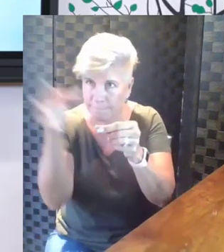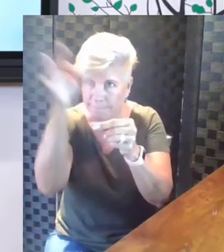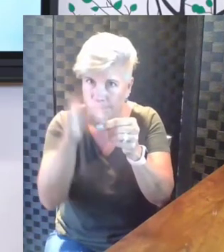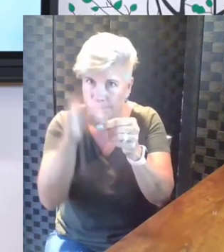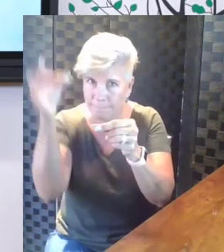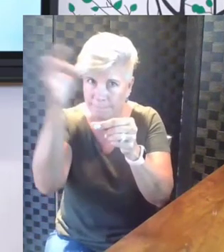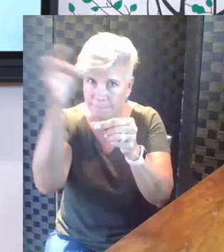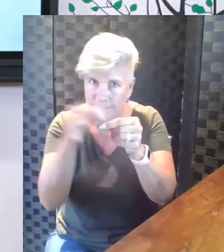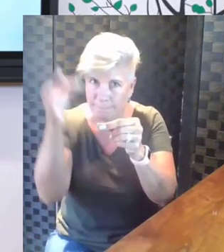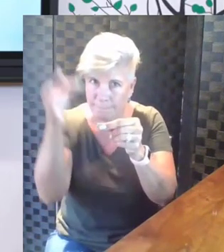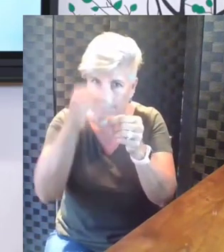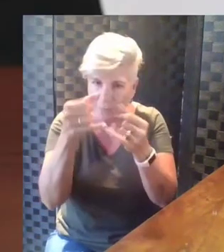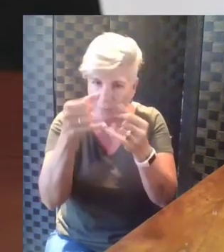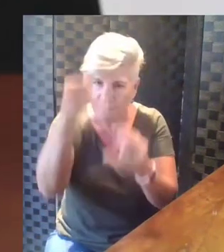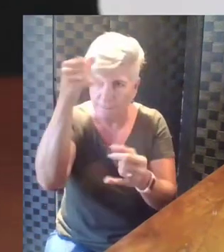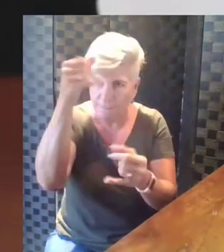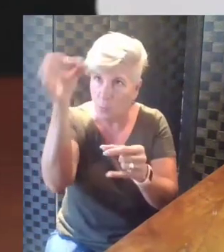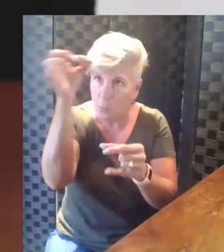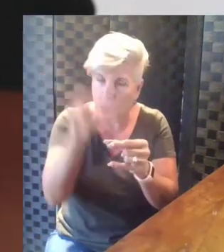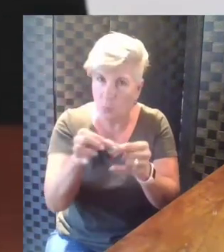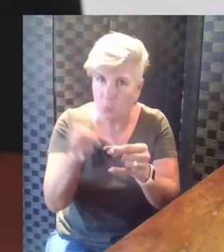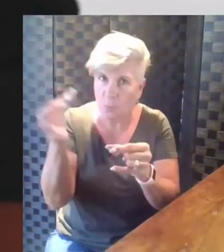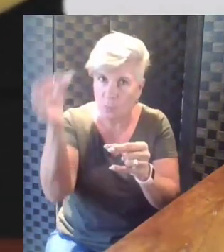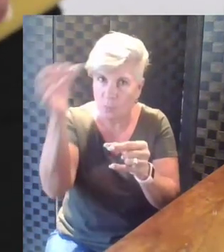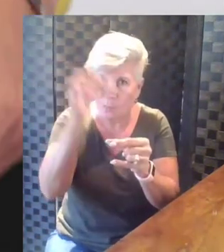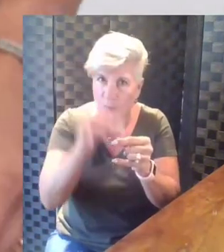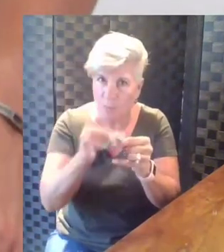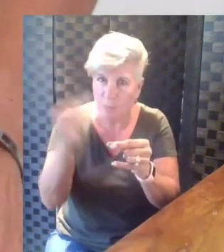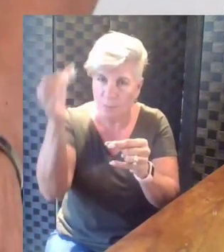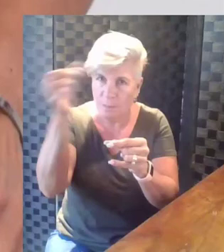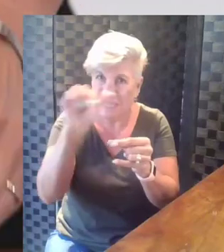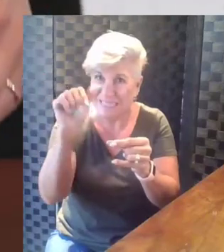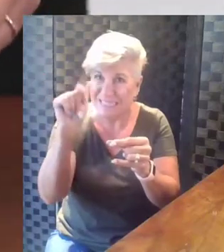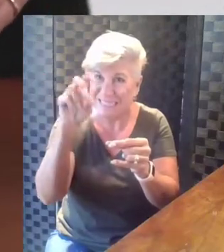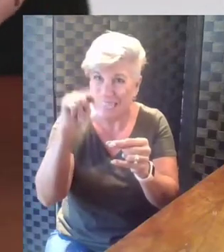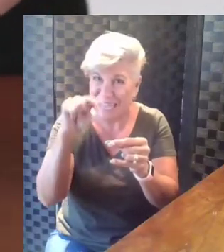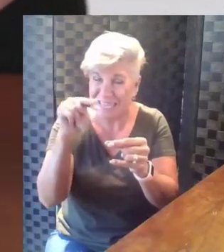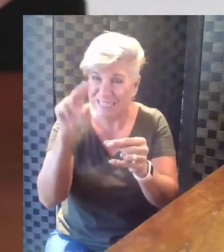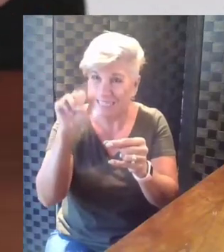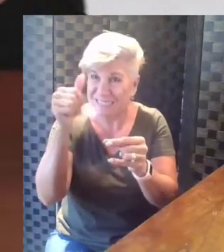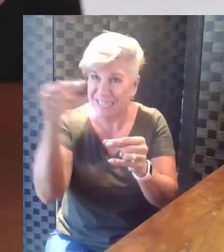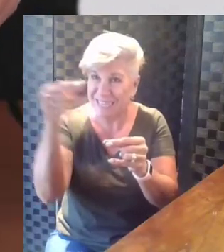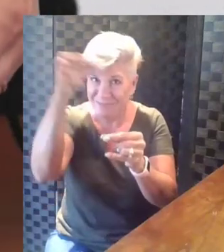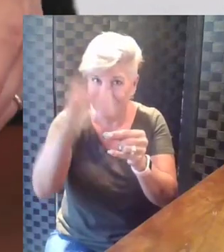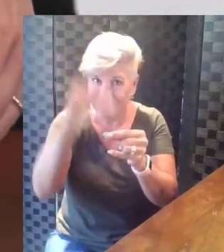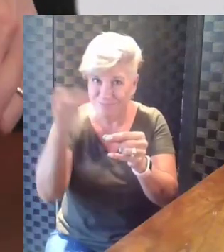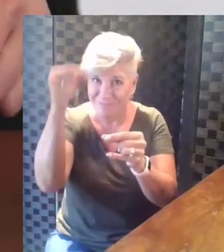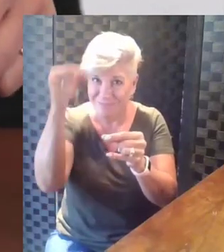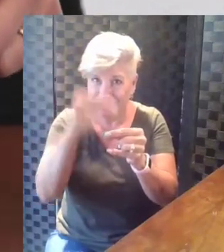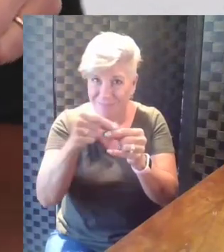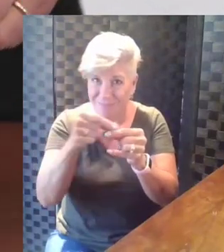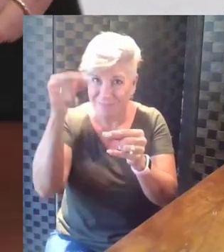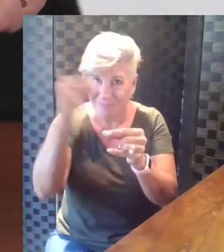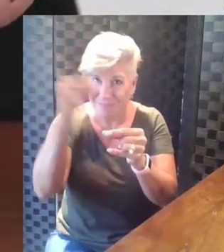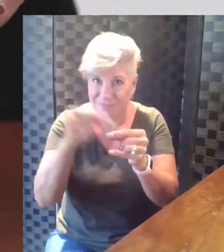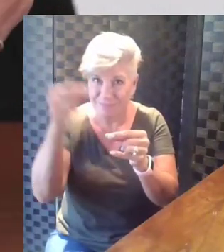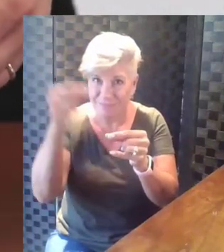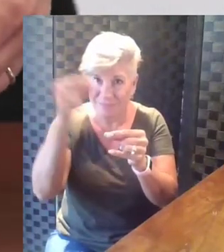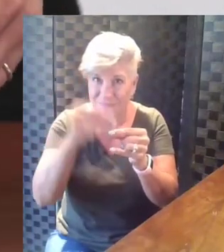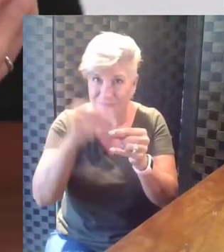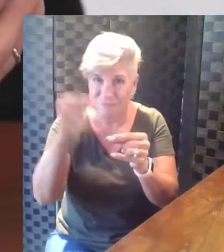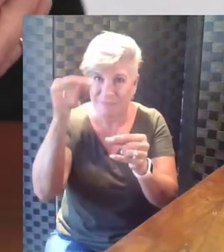pipe cleaner or chenille stick, whatever you call it, and I'm going to put my 10 beads on here. Try to do it rather